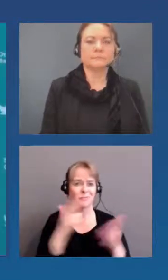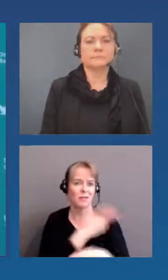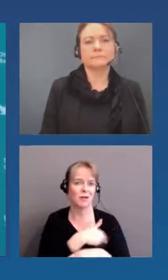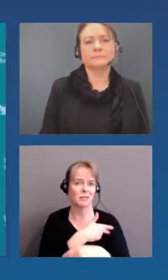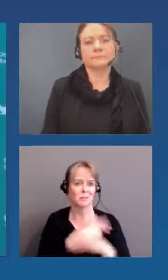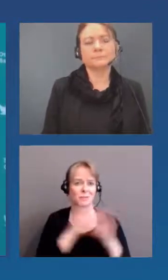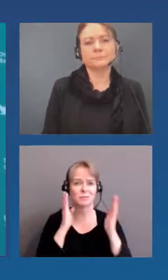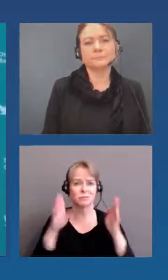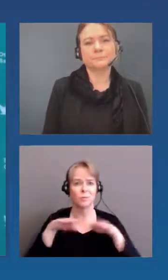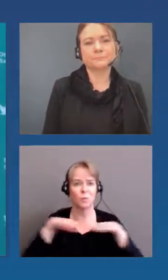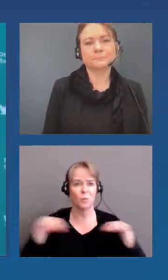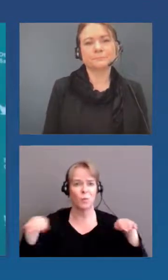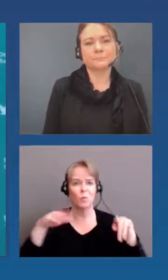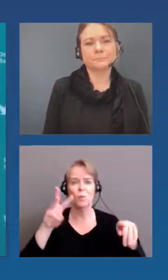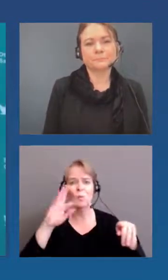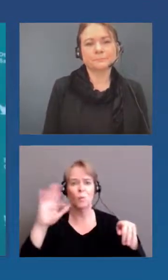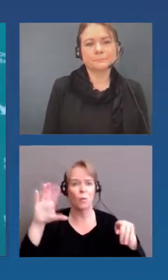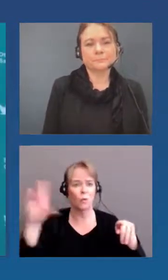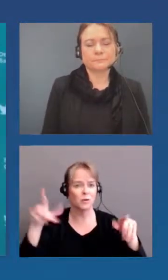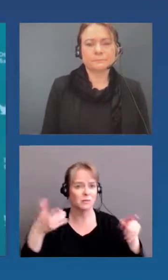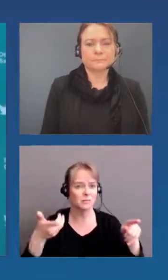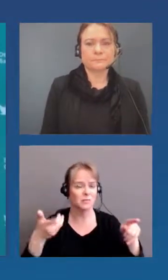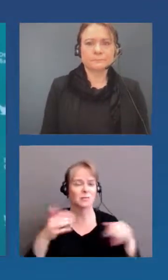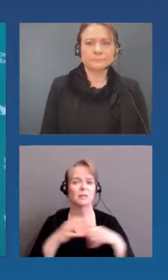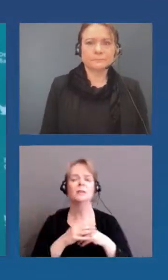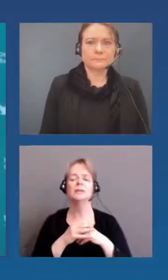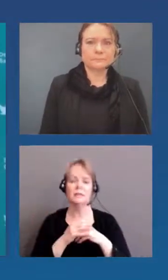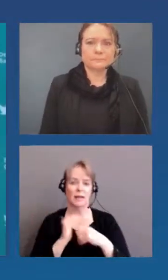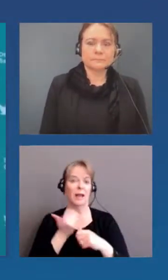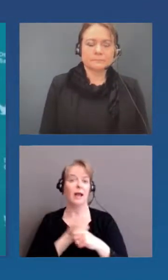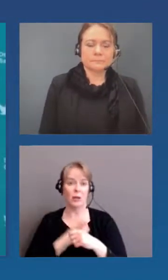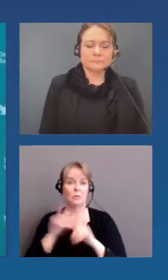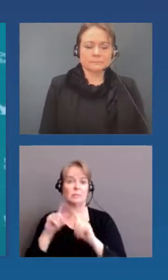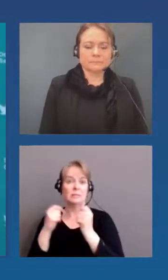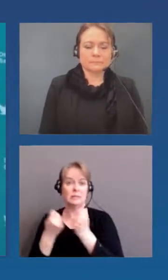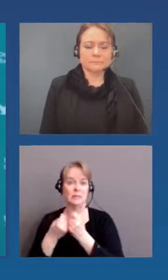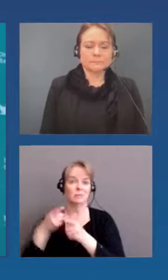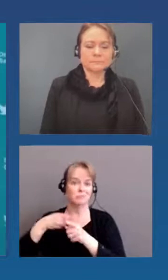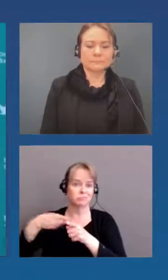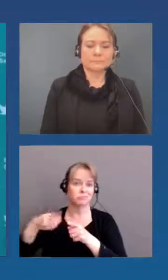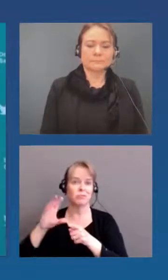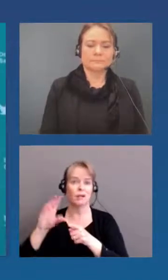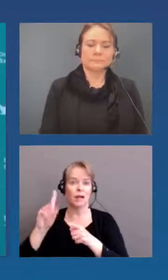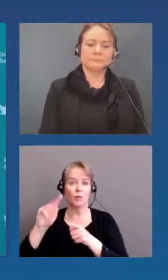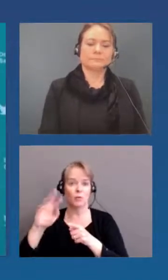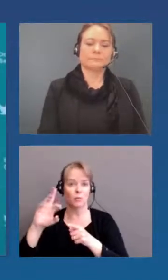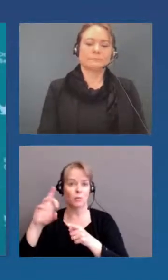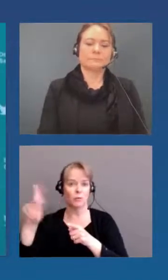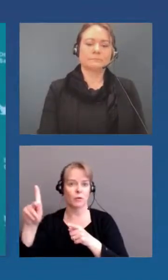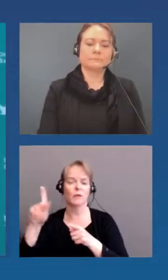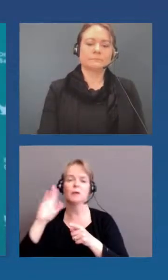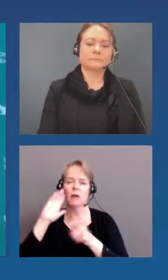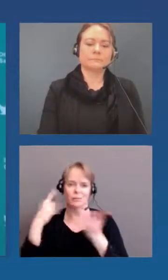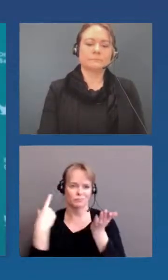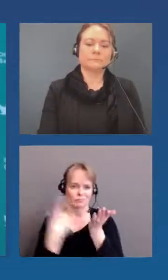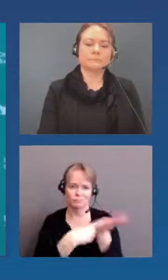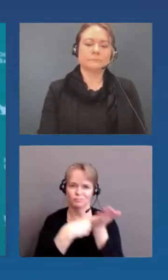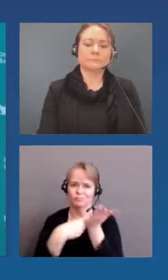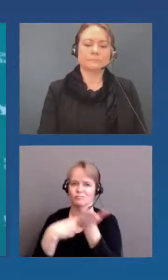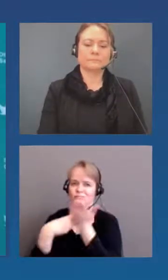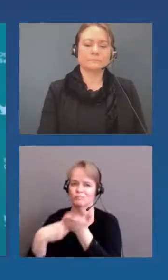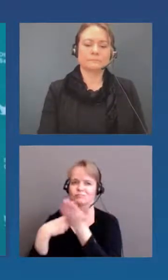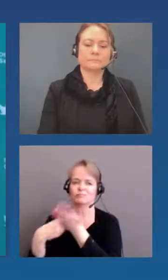Our outbreak team is in regular contact with the hospitals, and the hospitals have their own experts in infection prevention and control